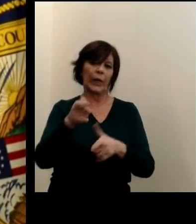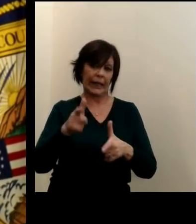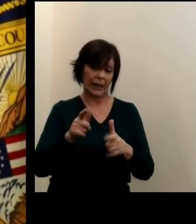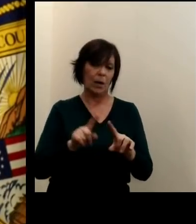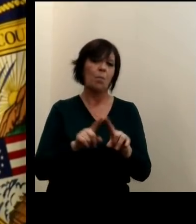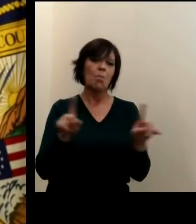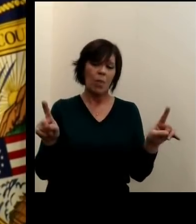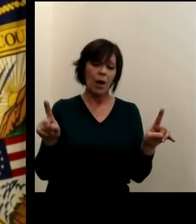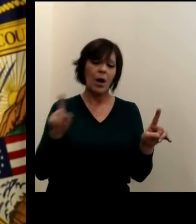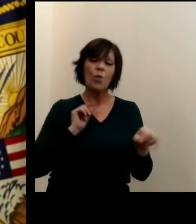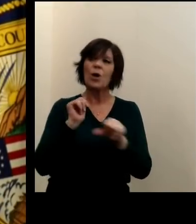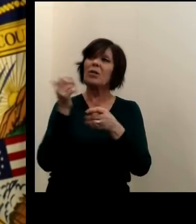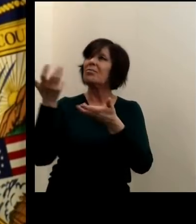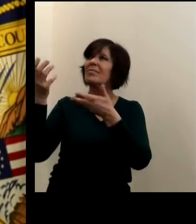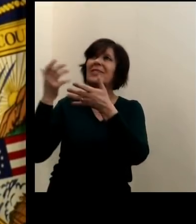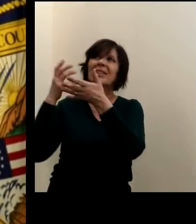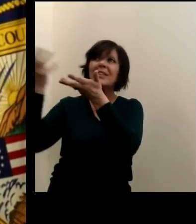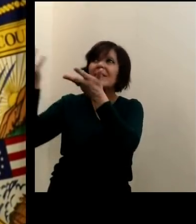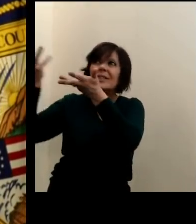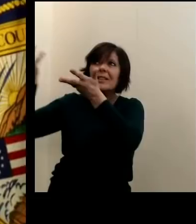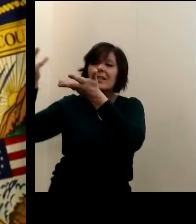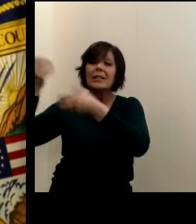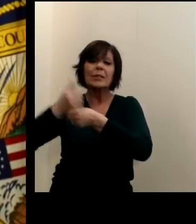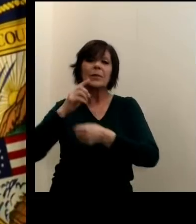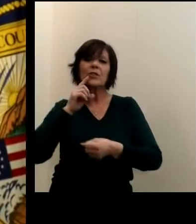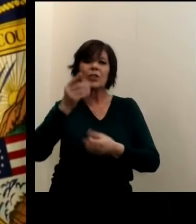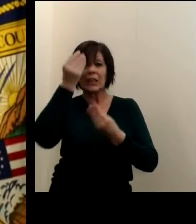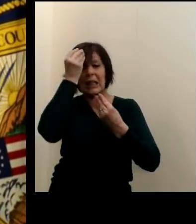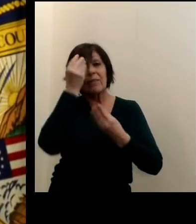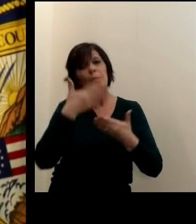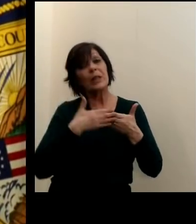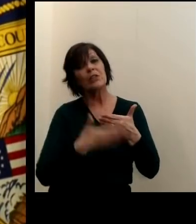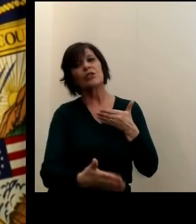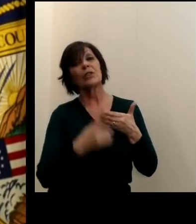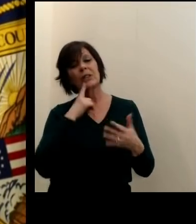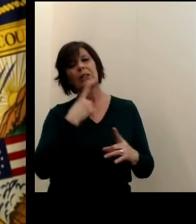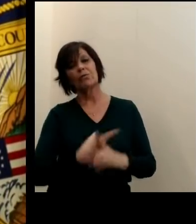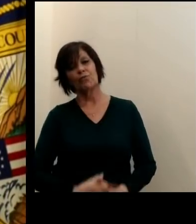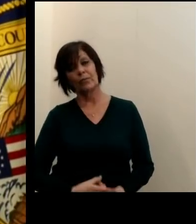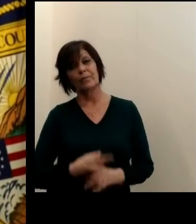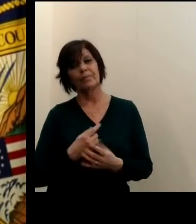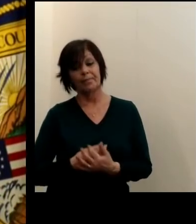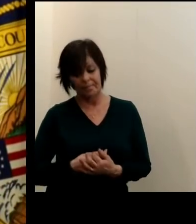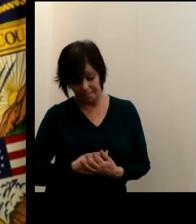we're working with New York State to at least ensure that the information going forward is accurate.